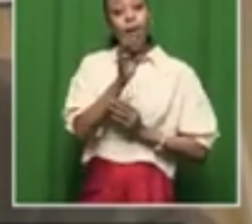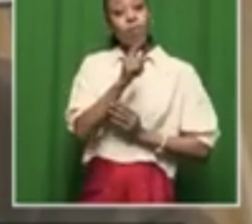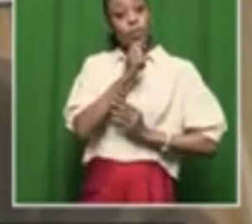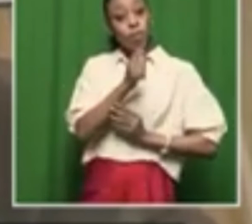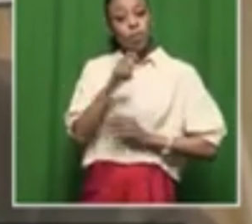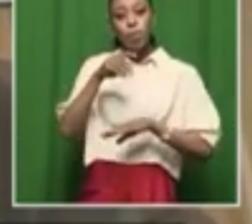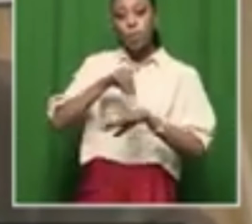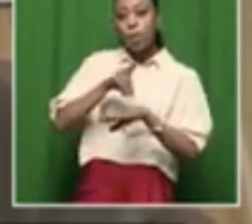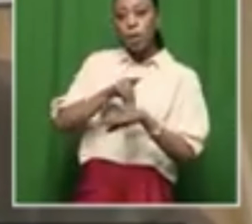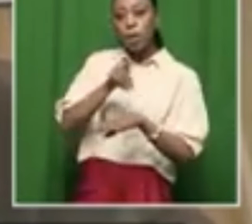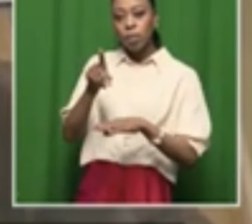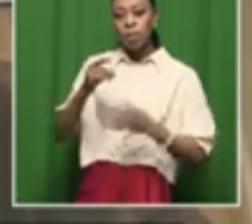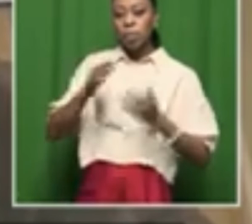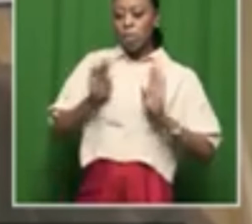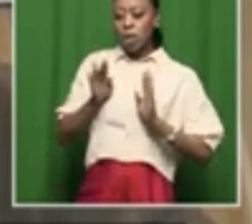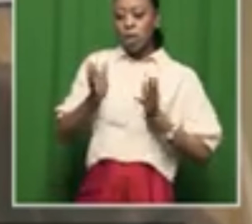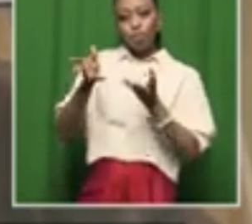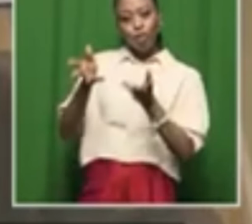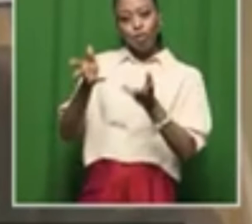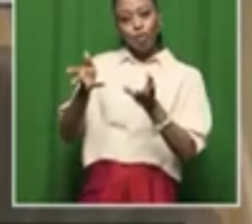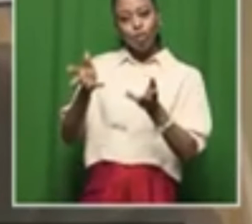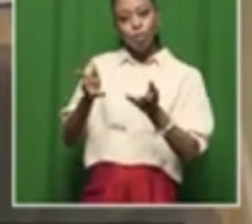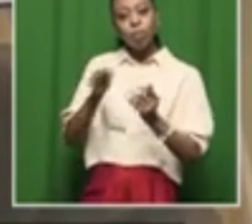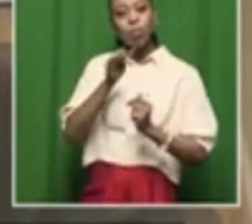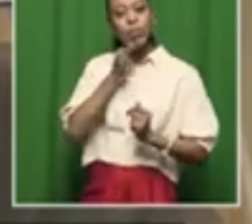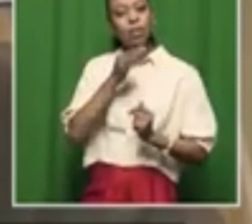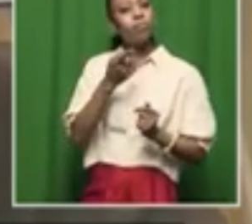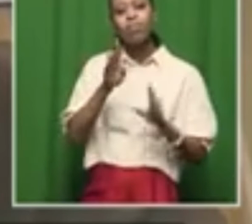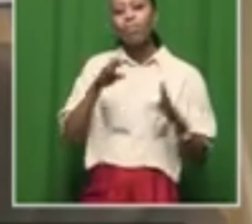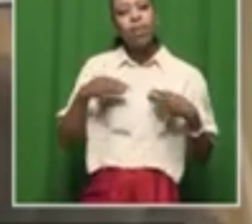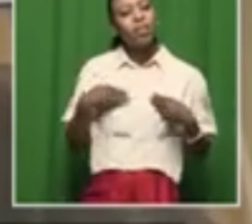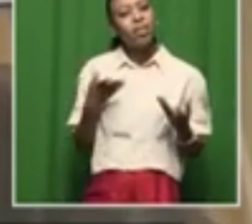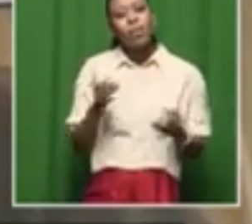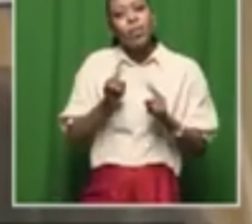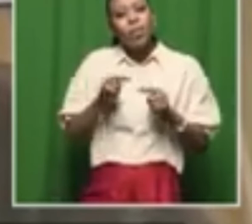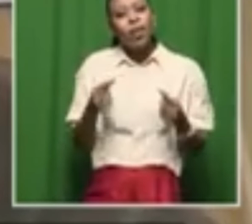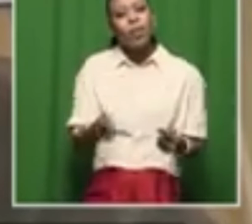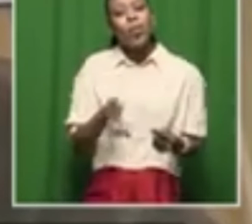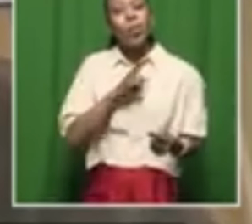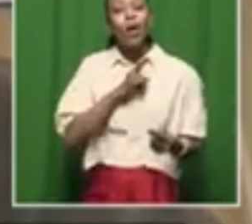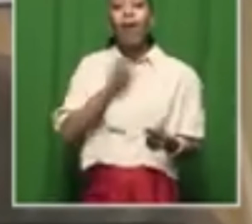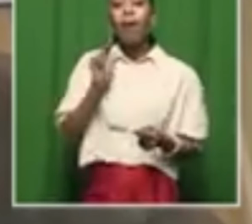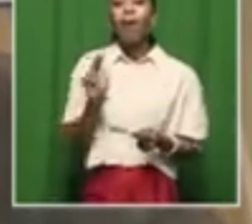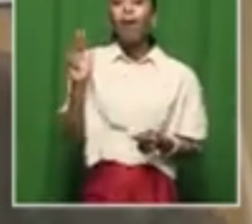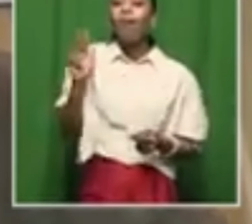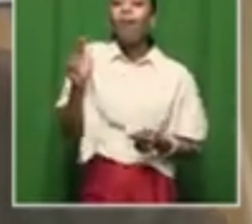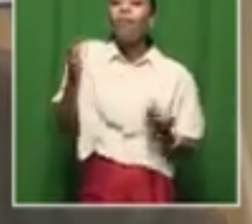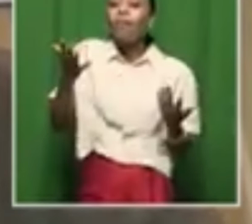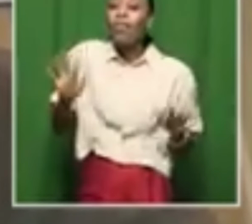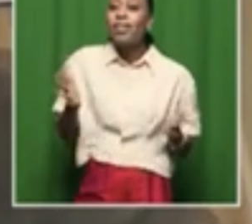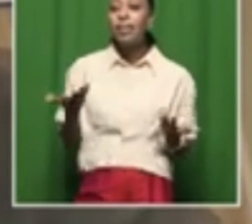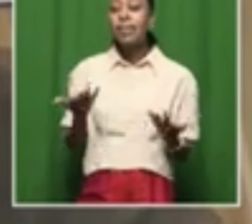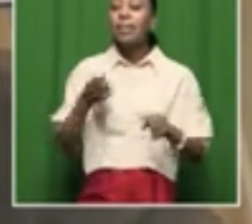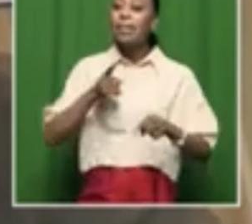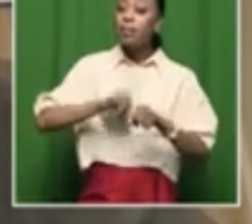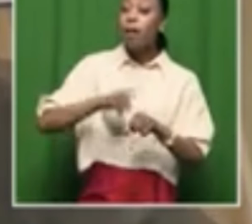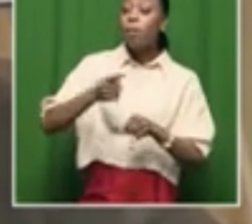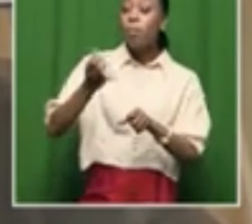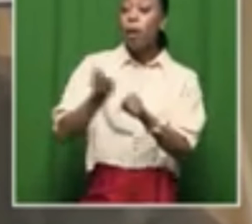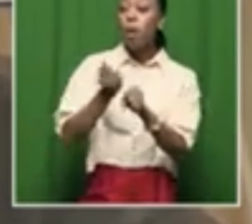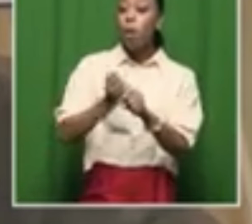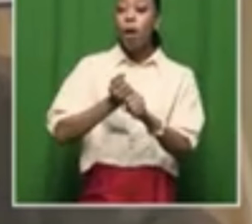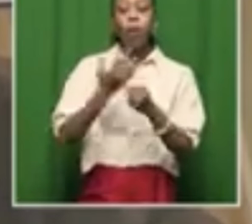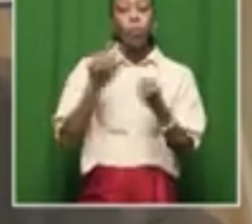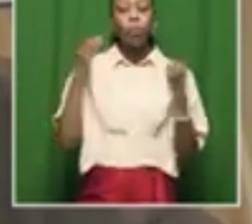that doctors acted the way they did, then that's unacceptable, because they took oath. During our time, Leanne, we were